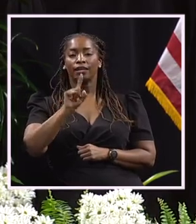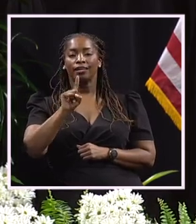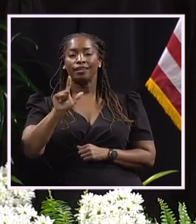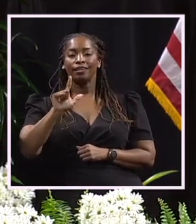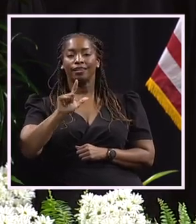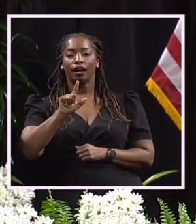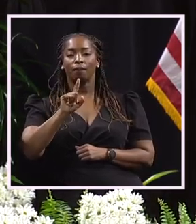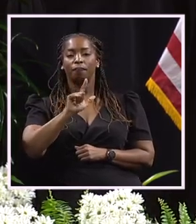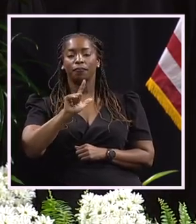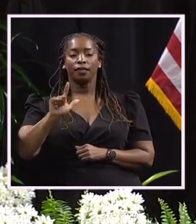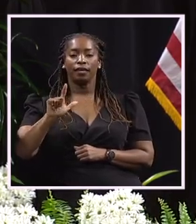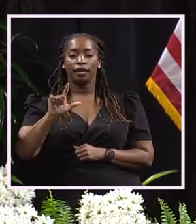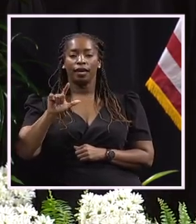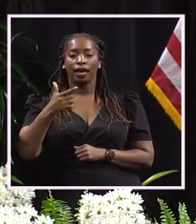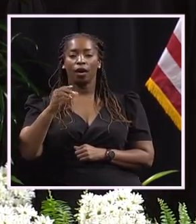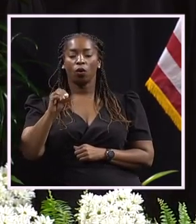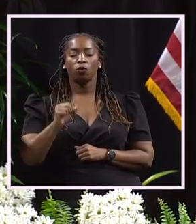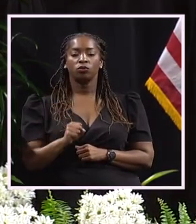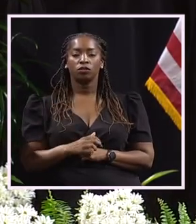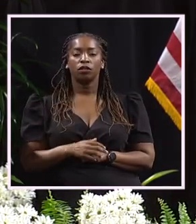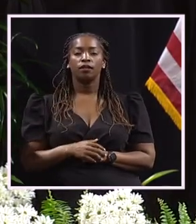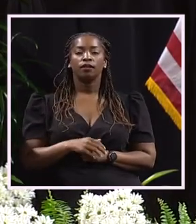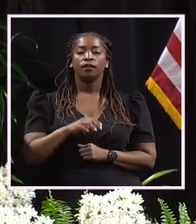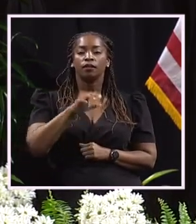Naomi R. Edwards, cum laude,